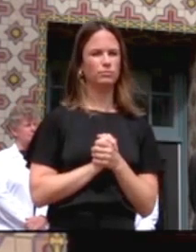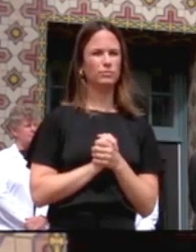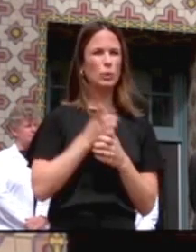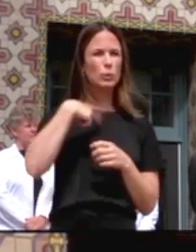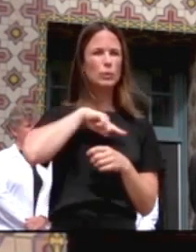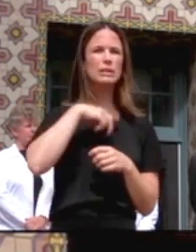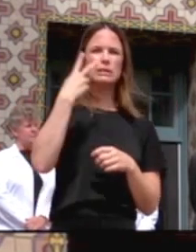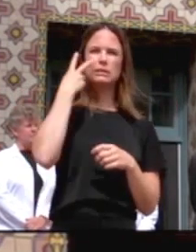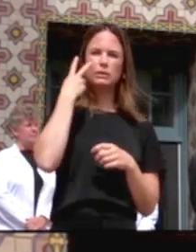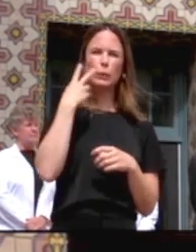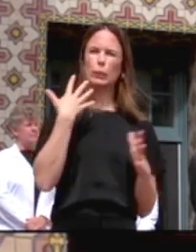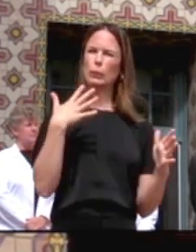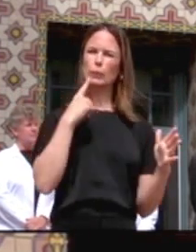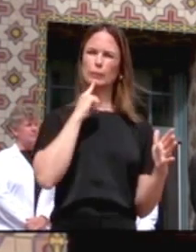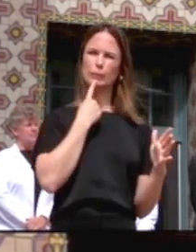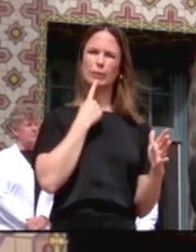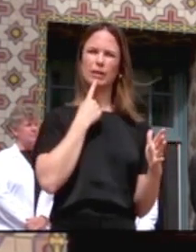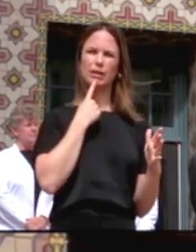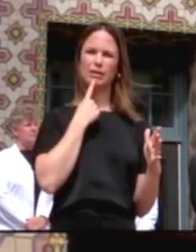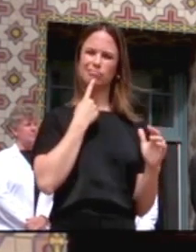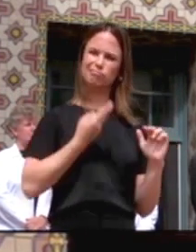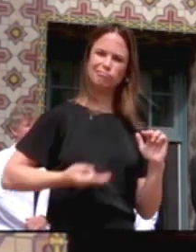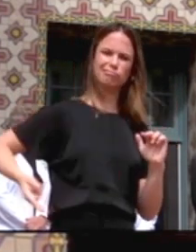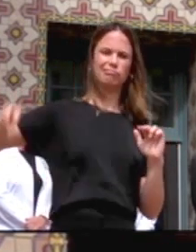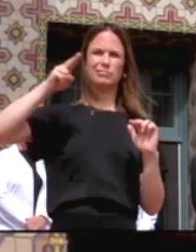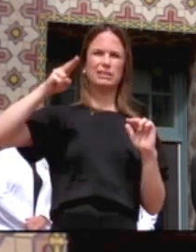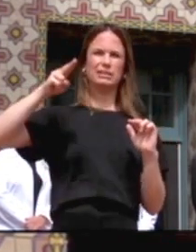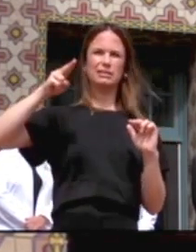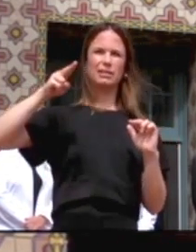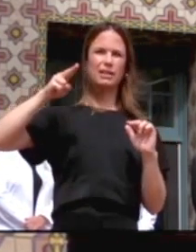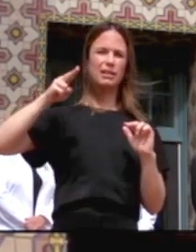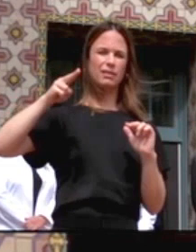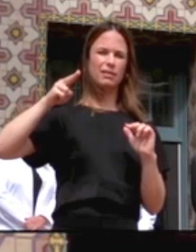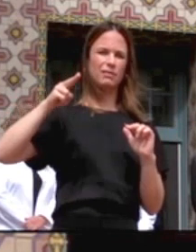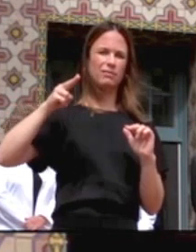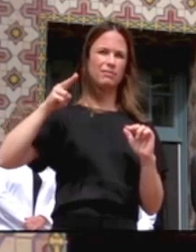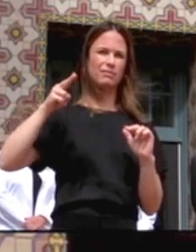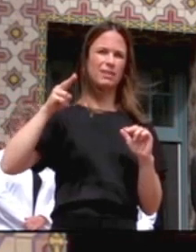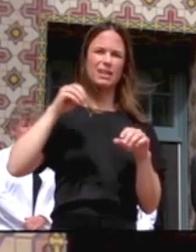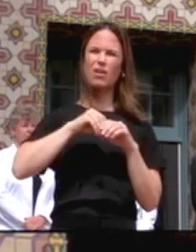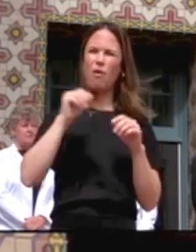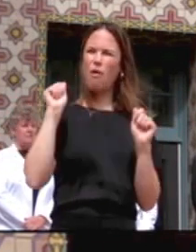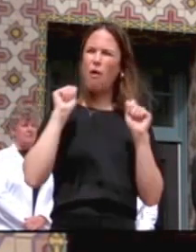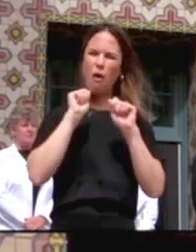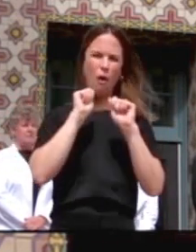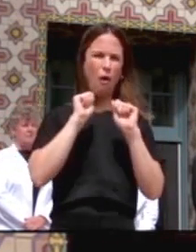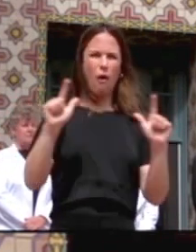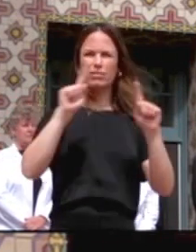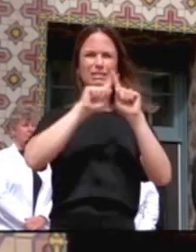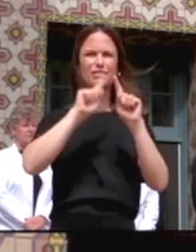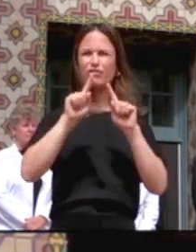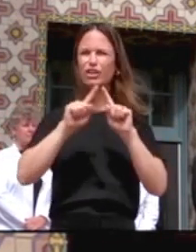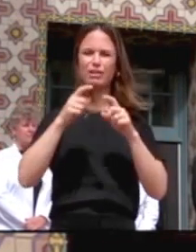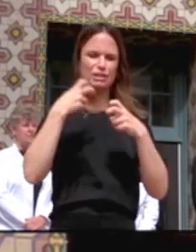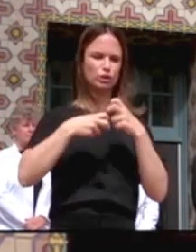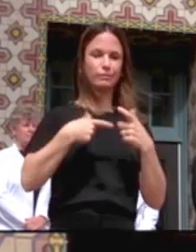We're seeing significant rise and increase in all sorts of issues: